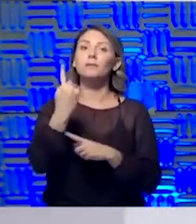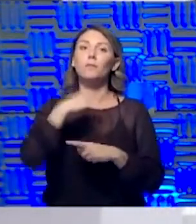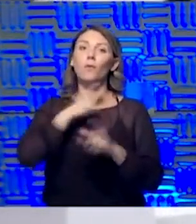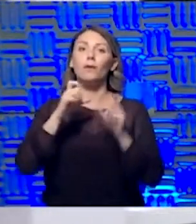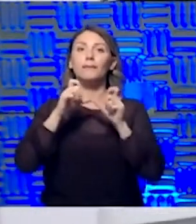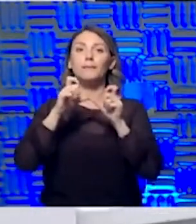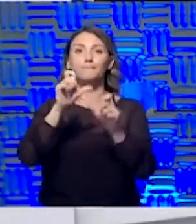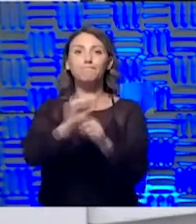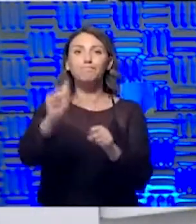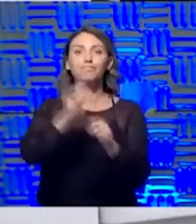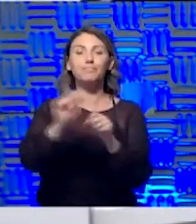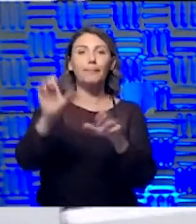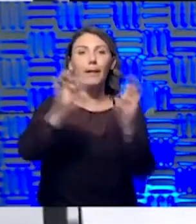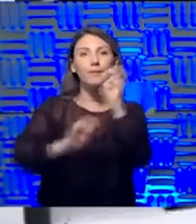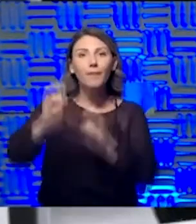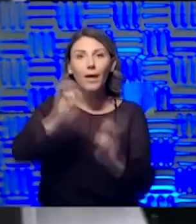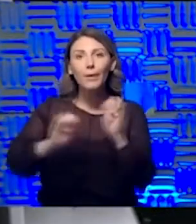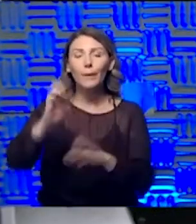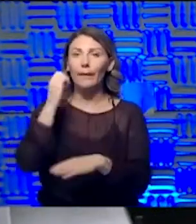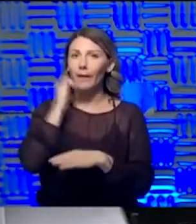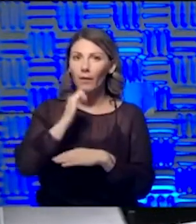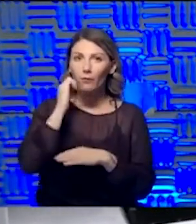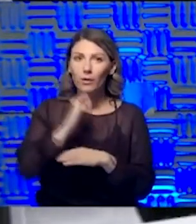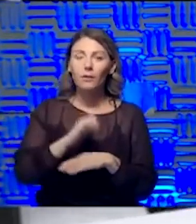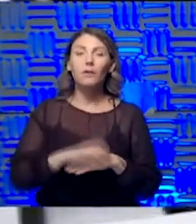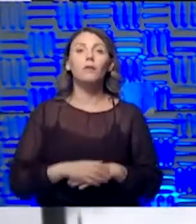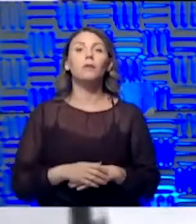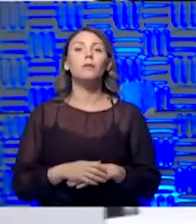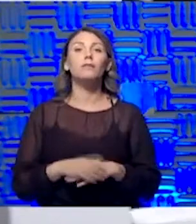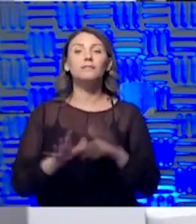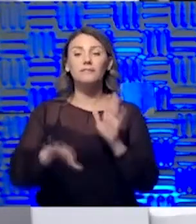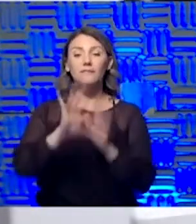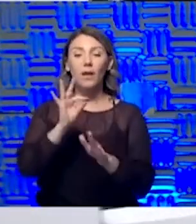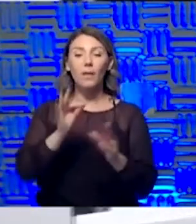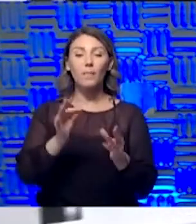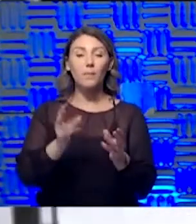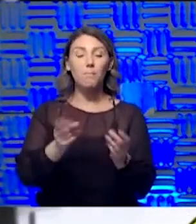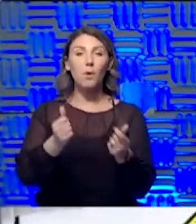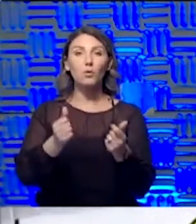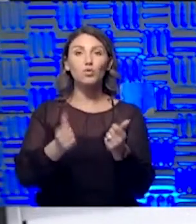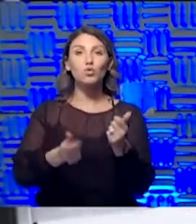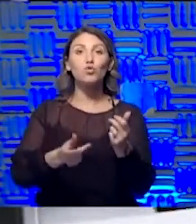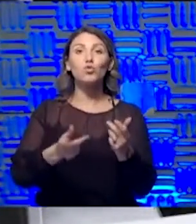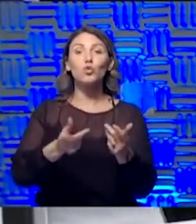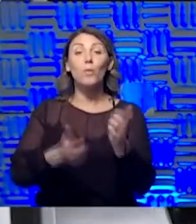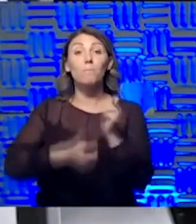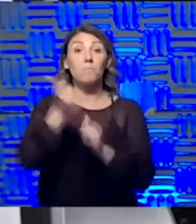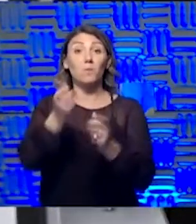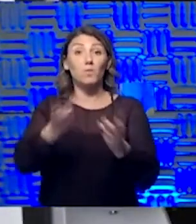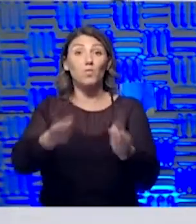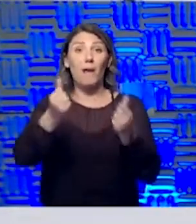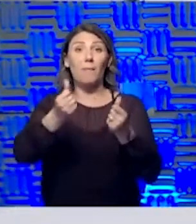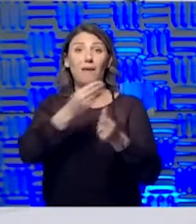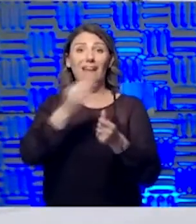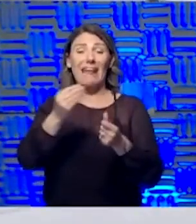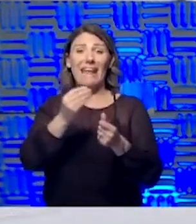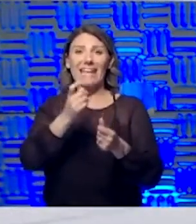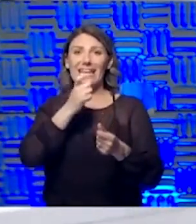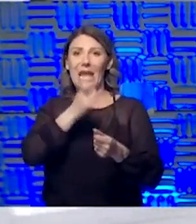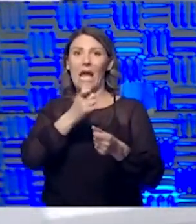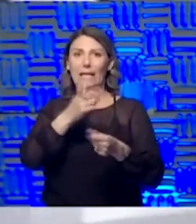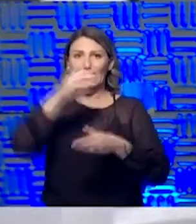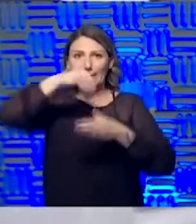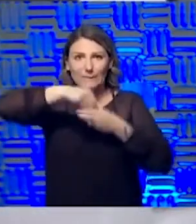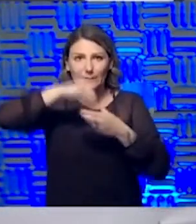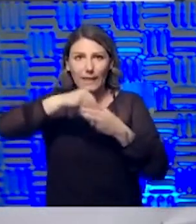and evaluate on a day-to-day basis to find the most rapid, accurate, and least invasive test as possible to diagnose